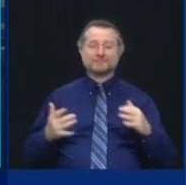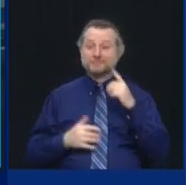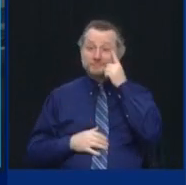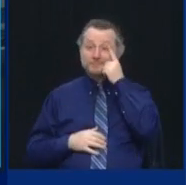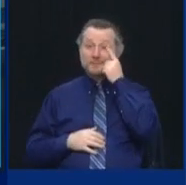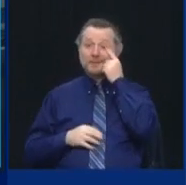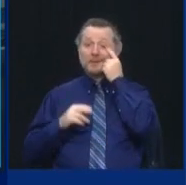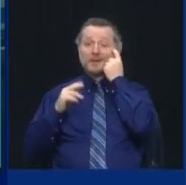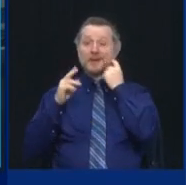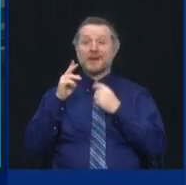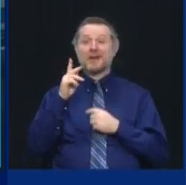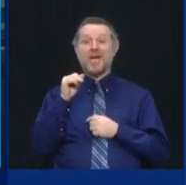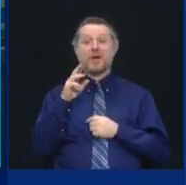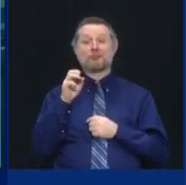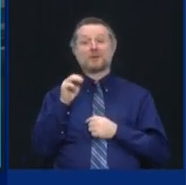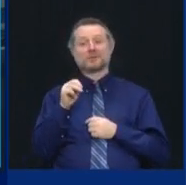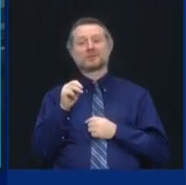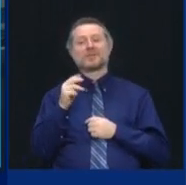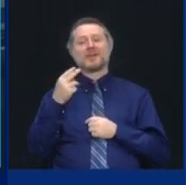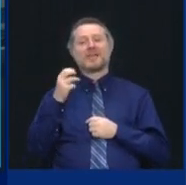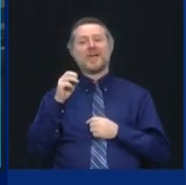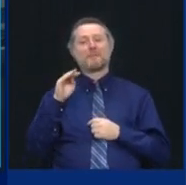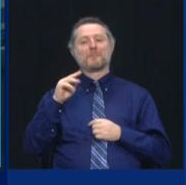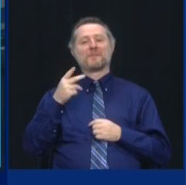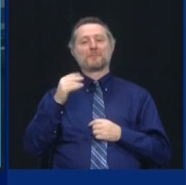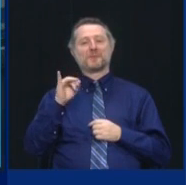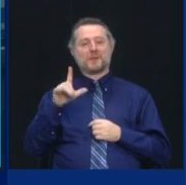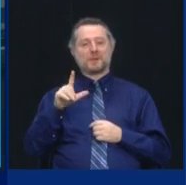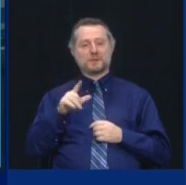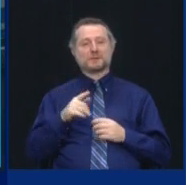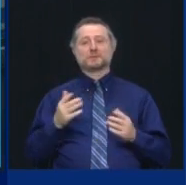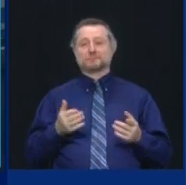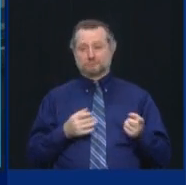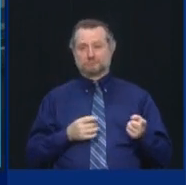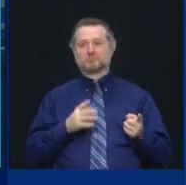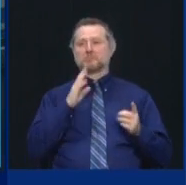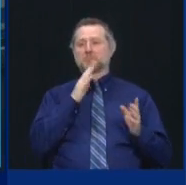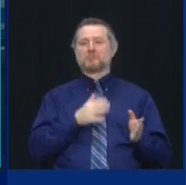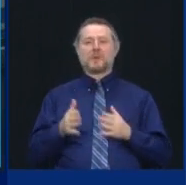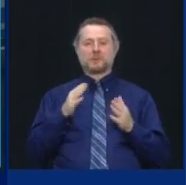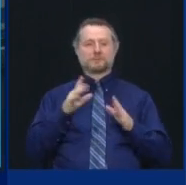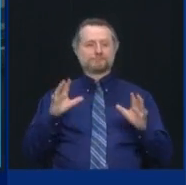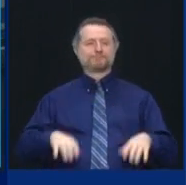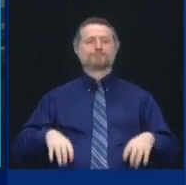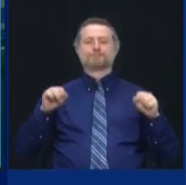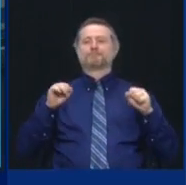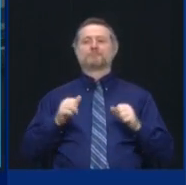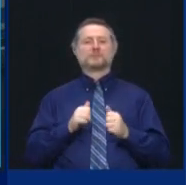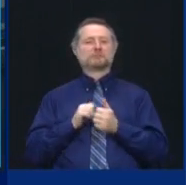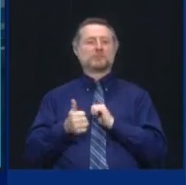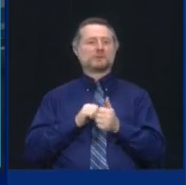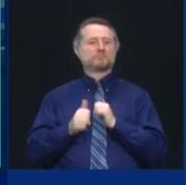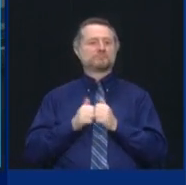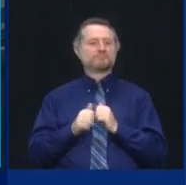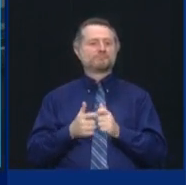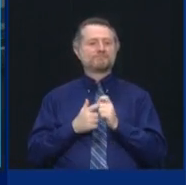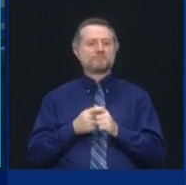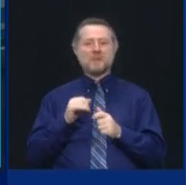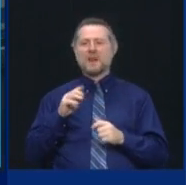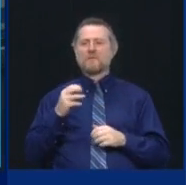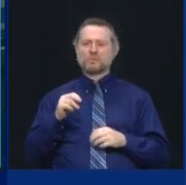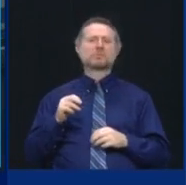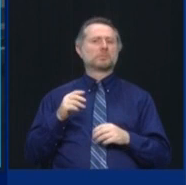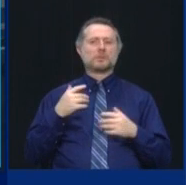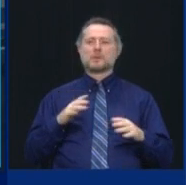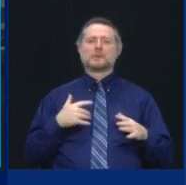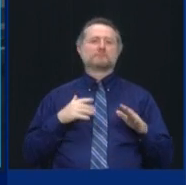us. The marathon is back. And that is a great, great New York